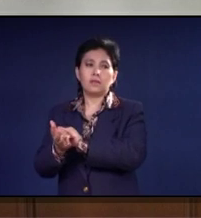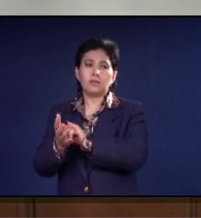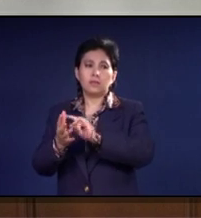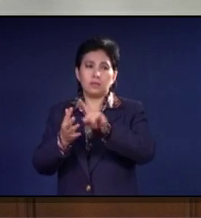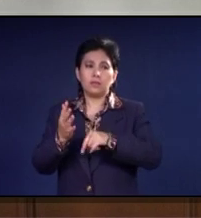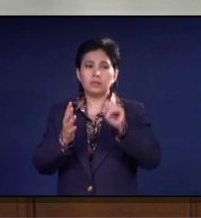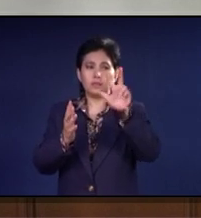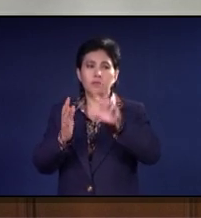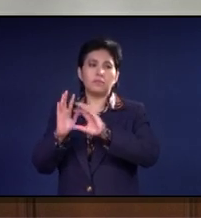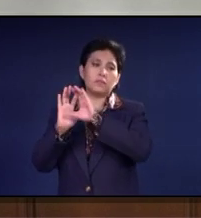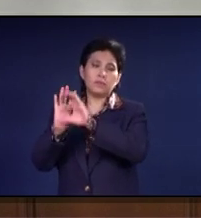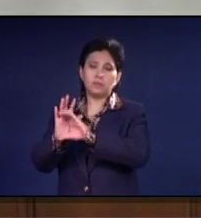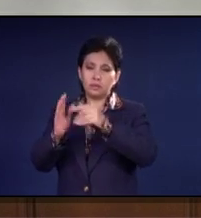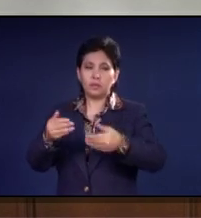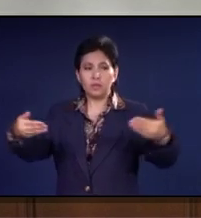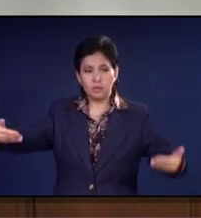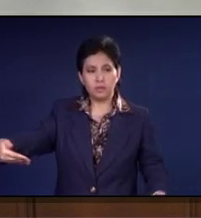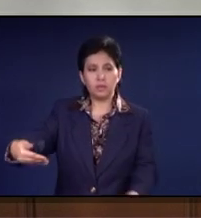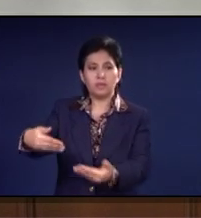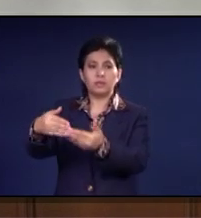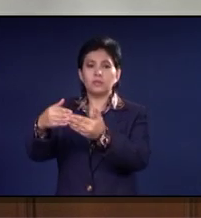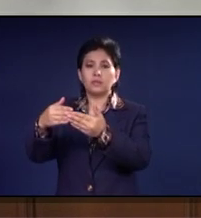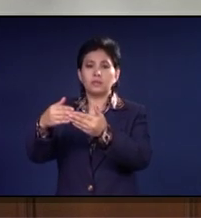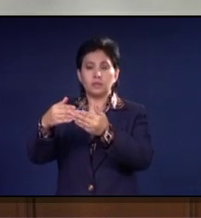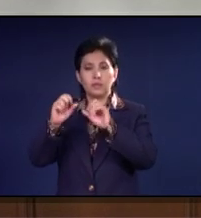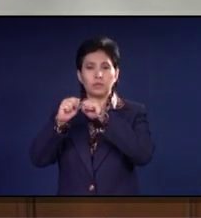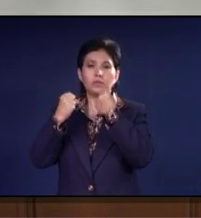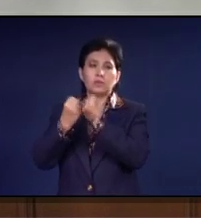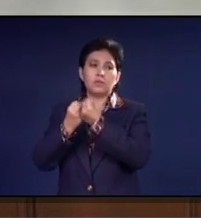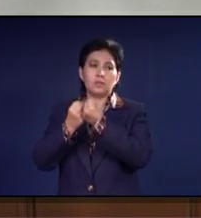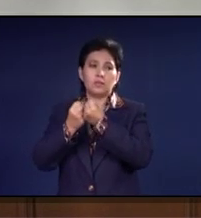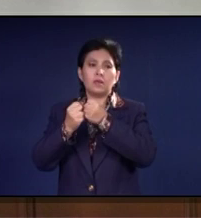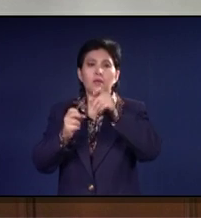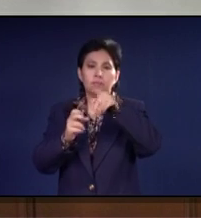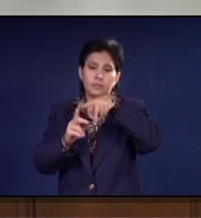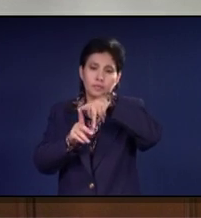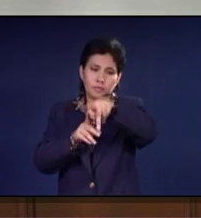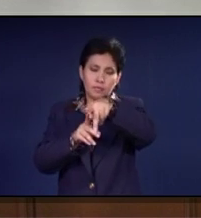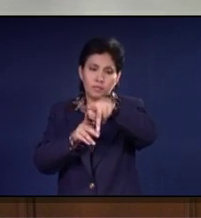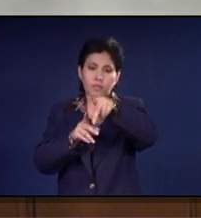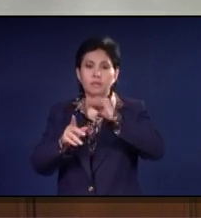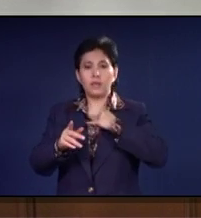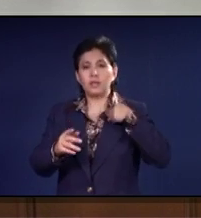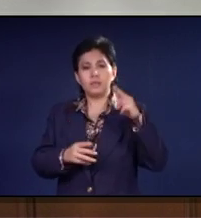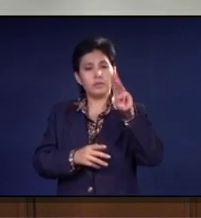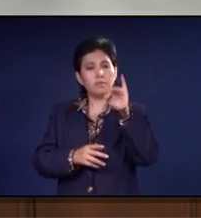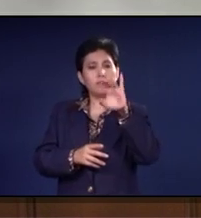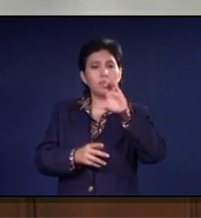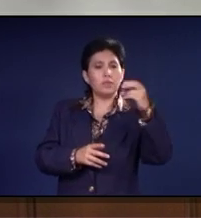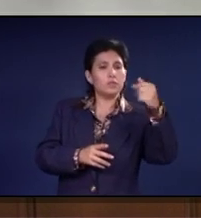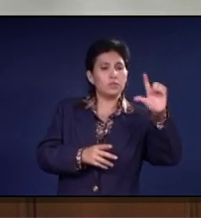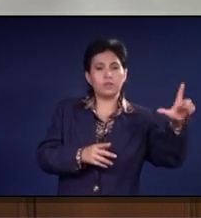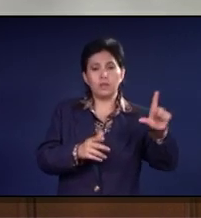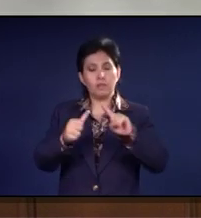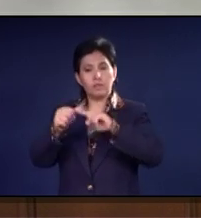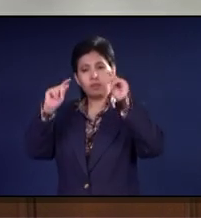ABPS1103, which is the Introduction to Social Psychology. My name is Michelle, and I will guide you throughout the tutorial